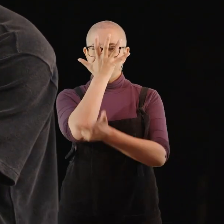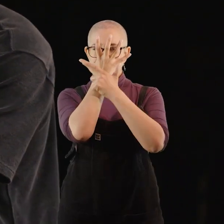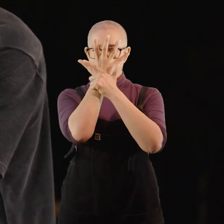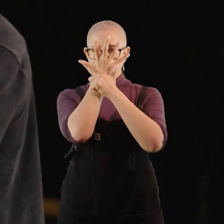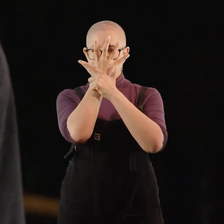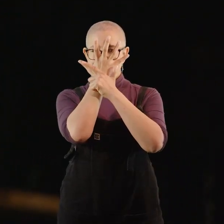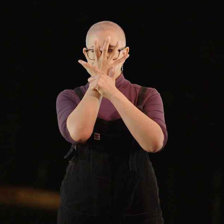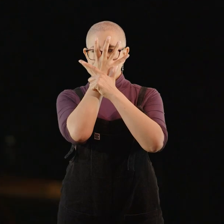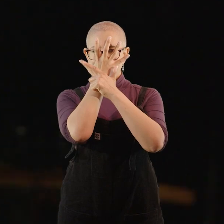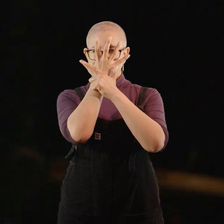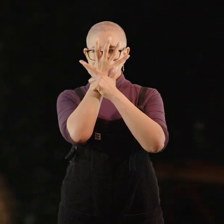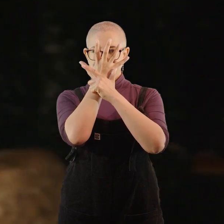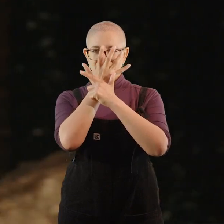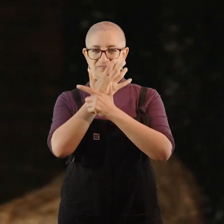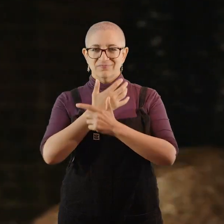know.